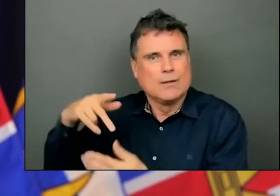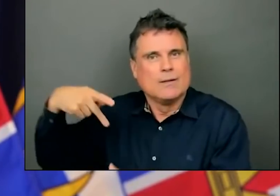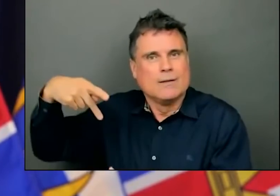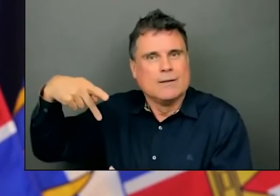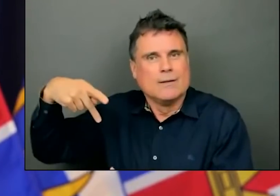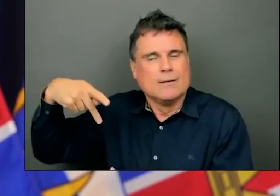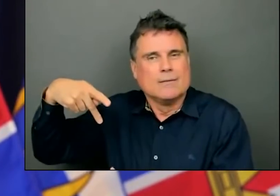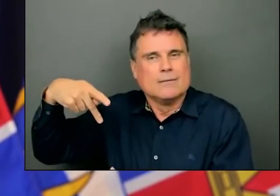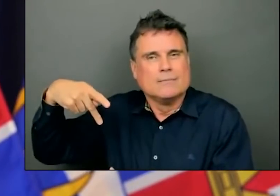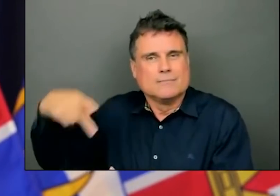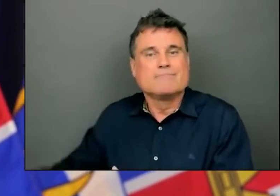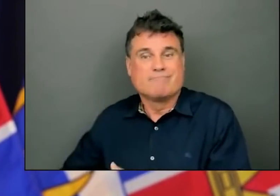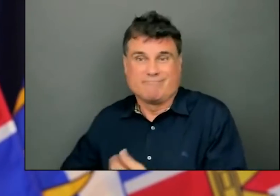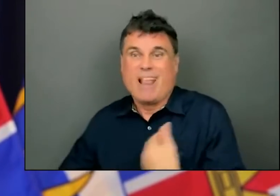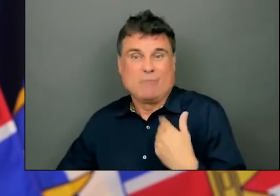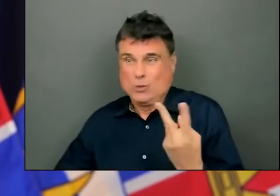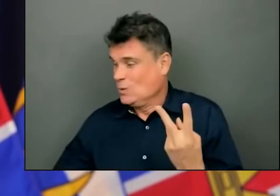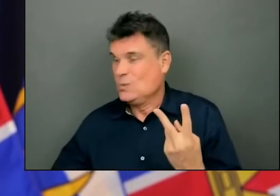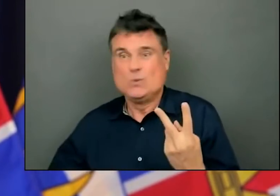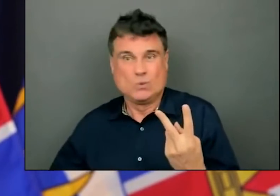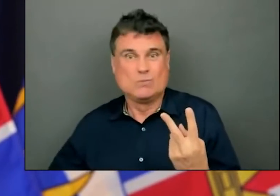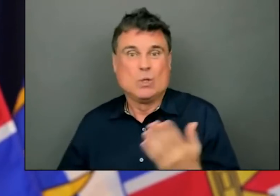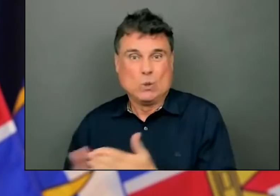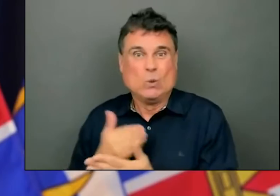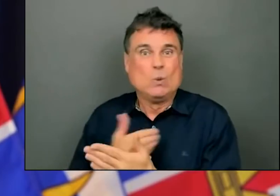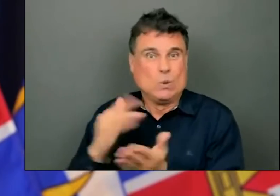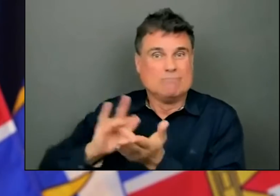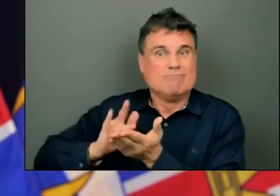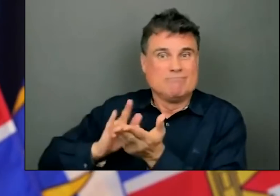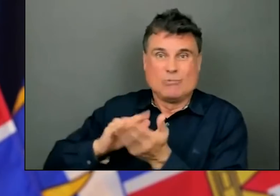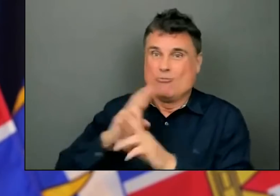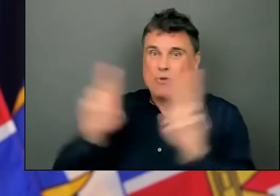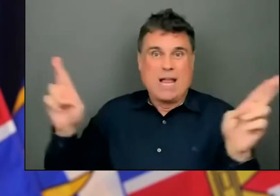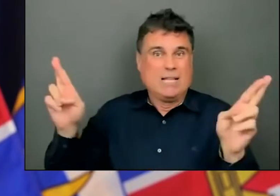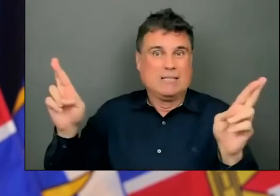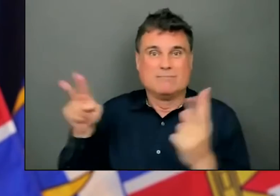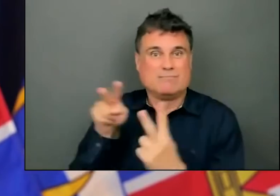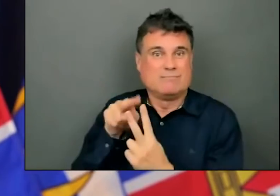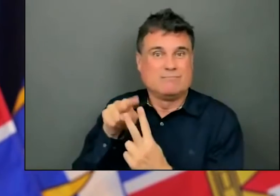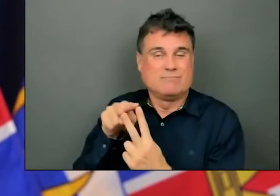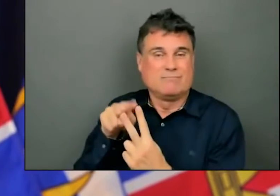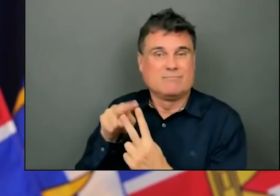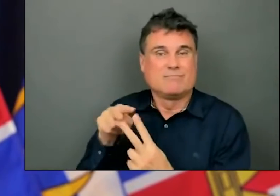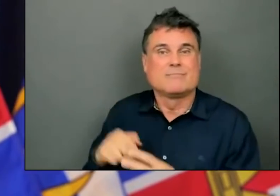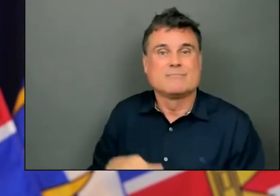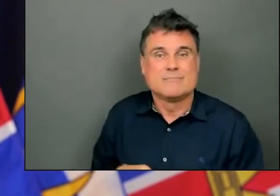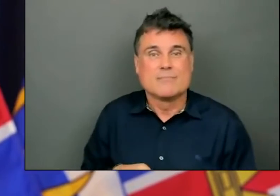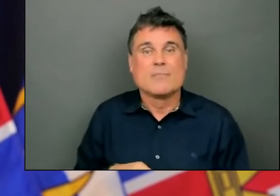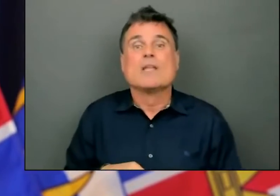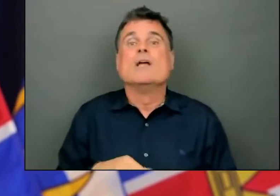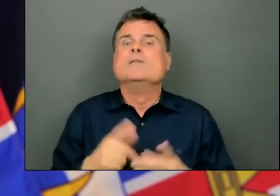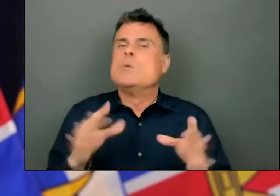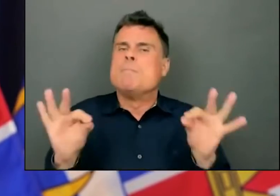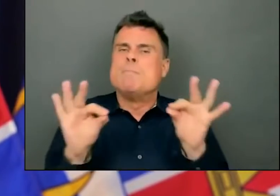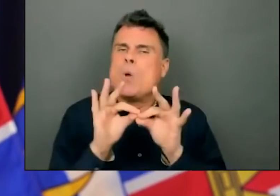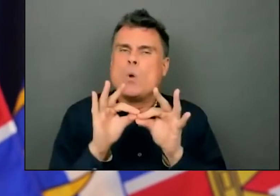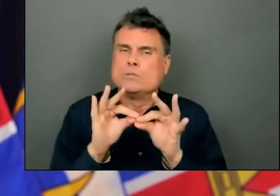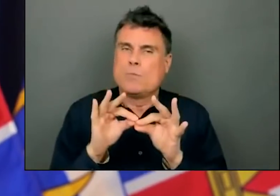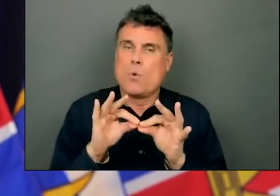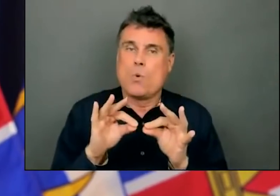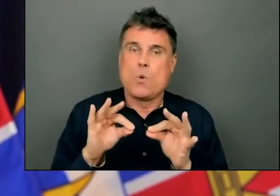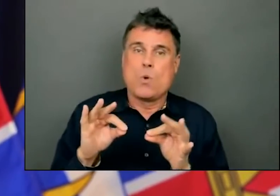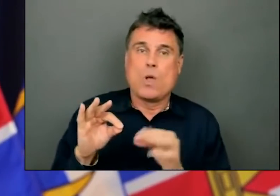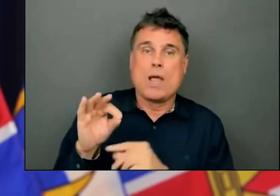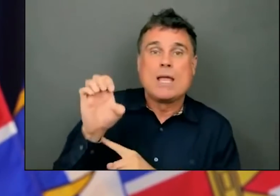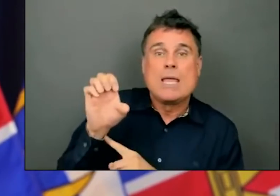would encourage people to get the protection that you need, especially if you're in an important position like an emergency responder like